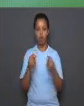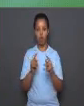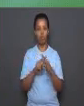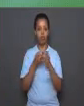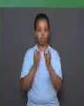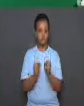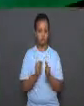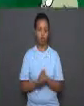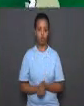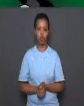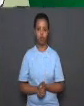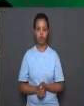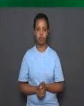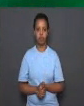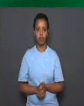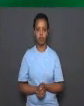now.